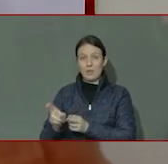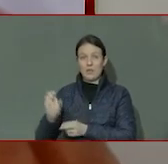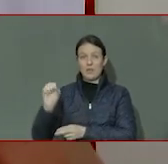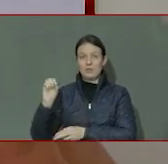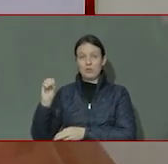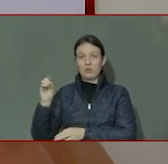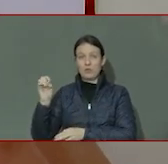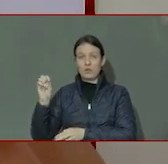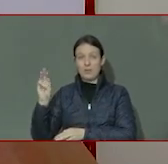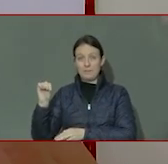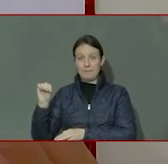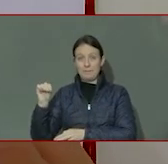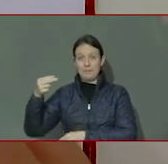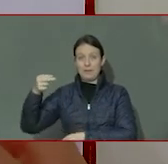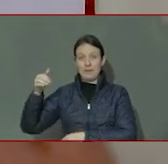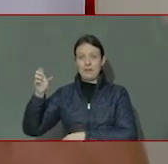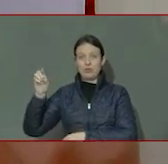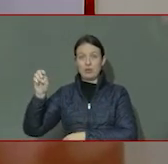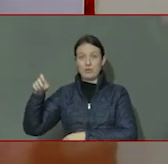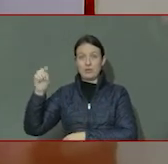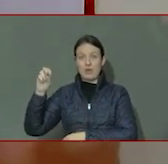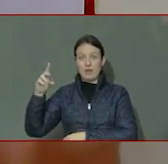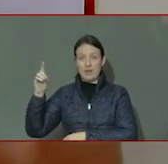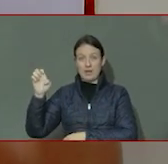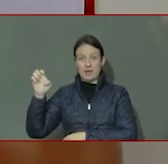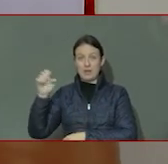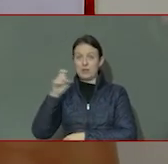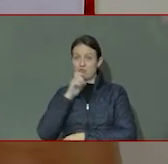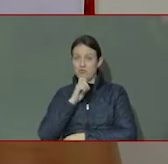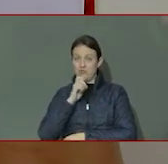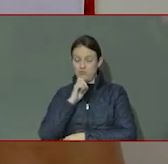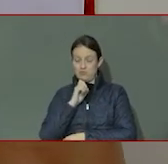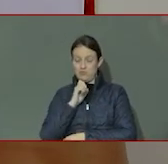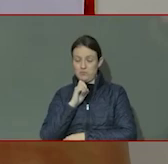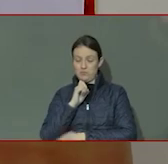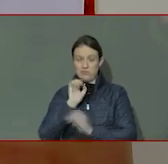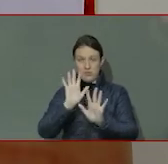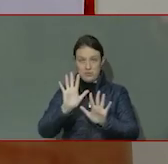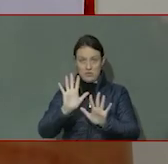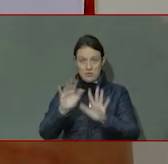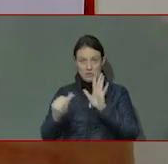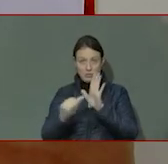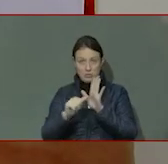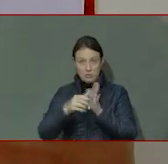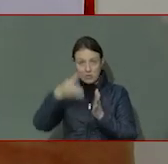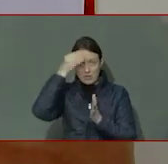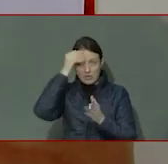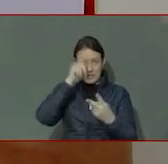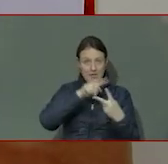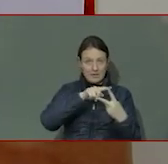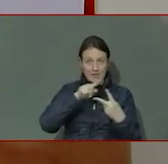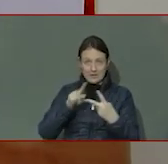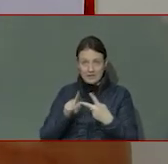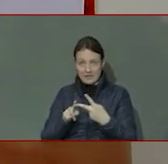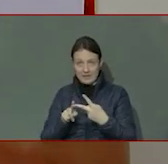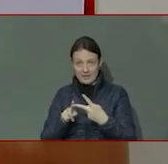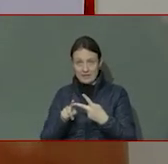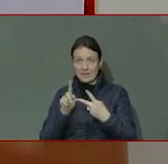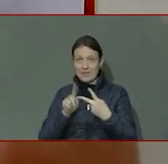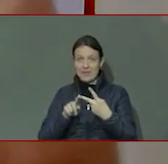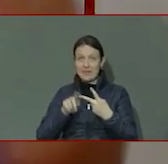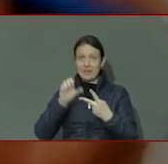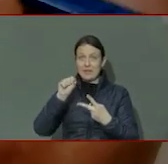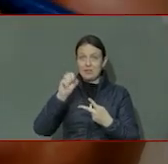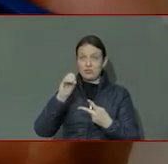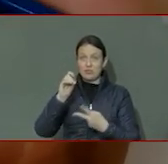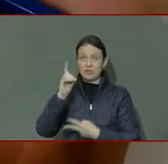Now, immediately, two very important things. Sodium hydroxide, you need to